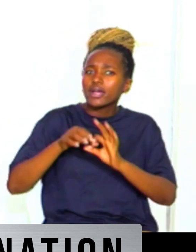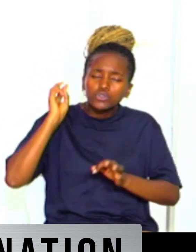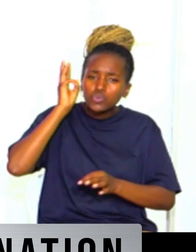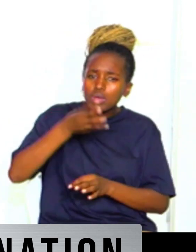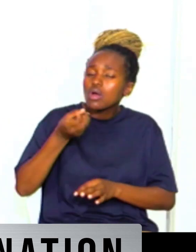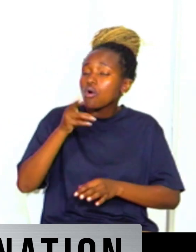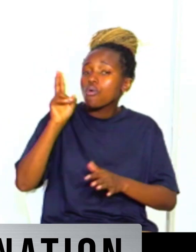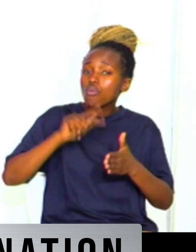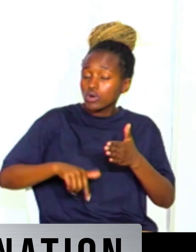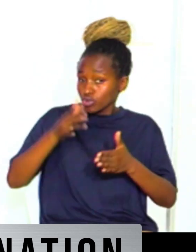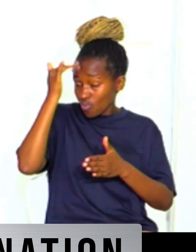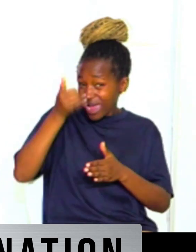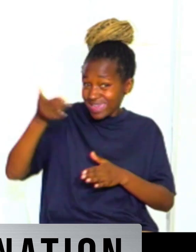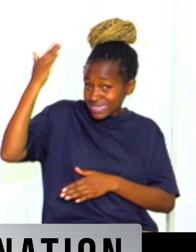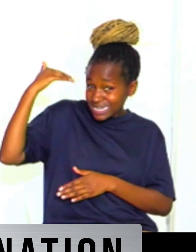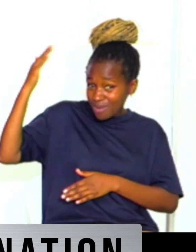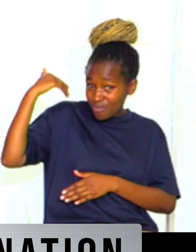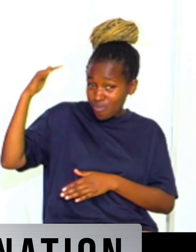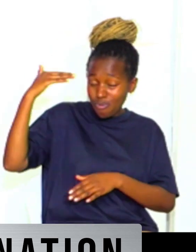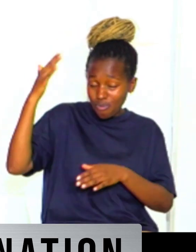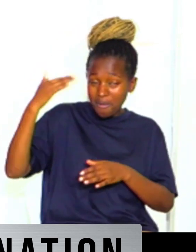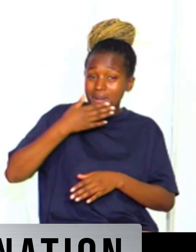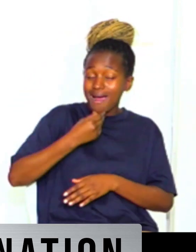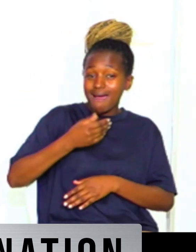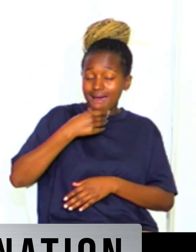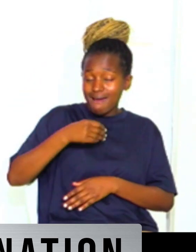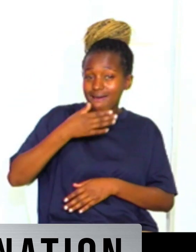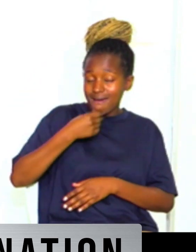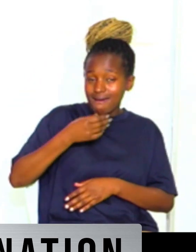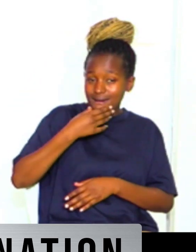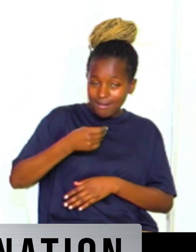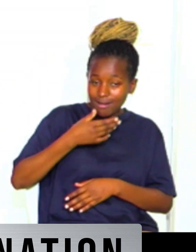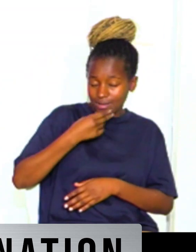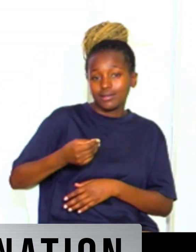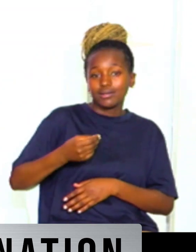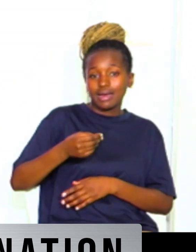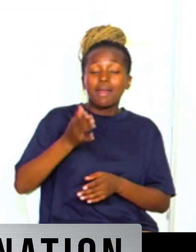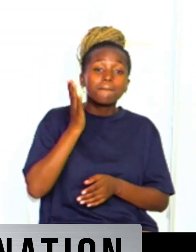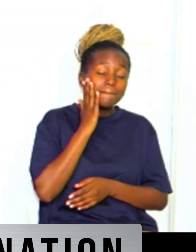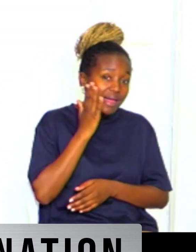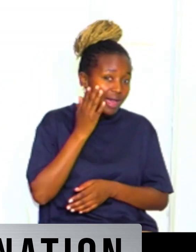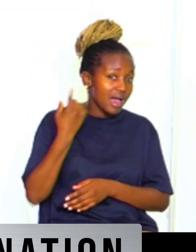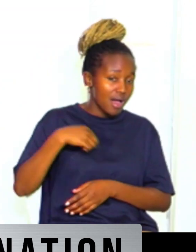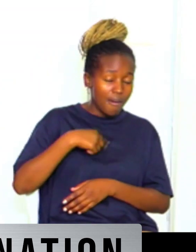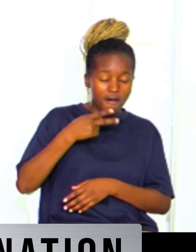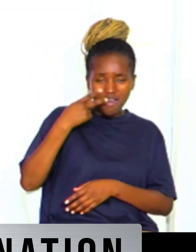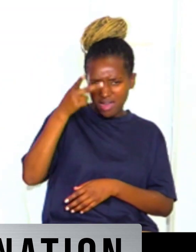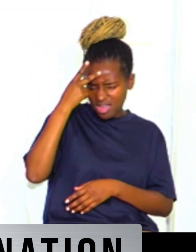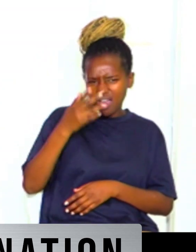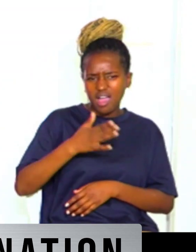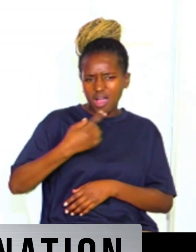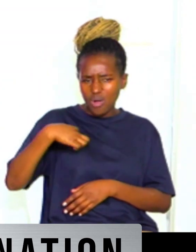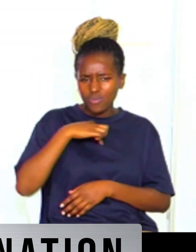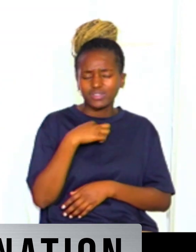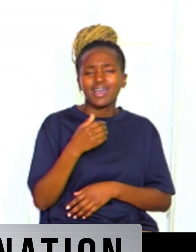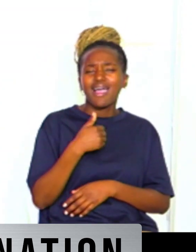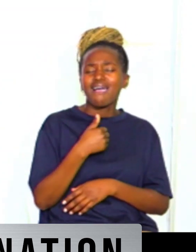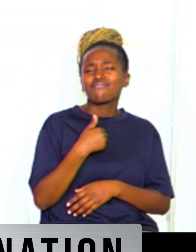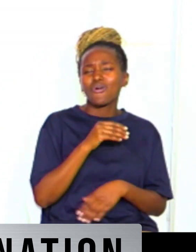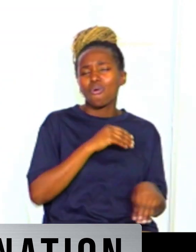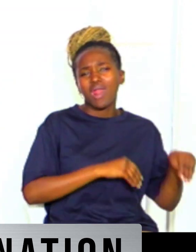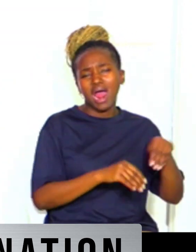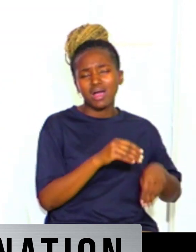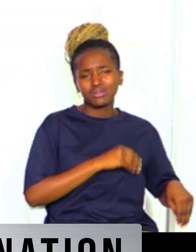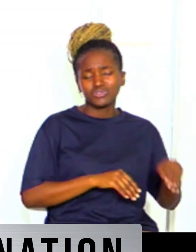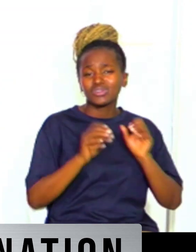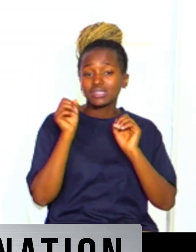fathers. Corruption, tribalism. True. Yeah. Are you really seeing them going in and then